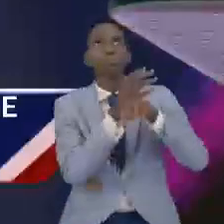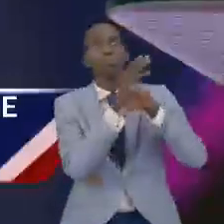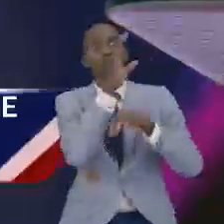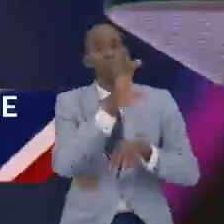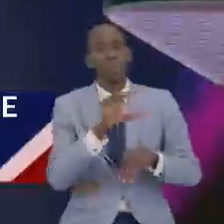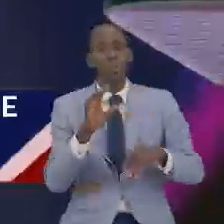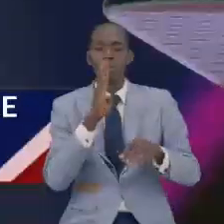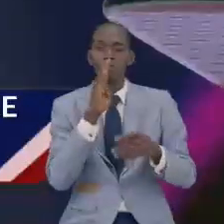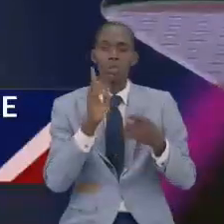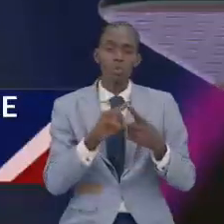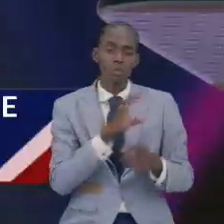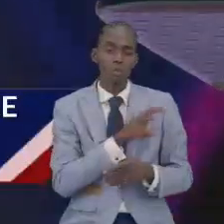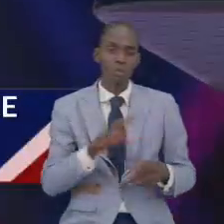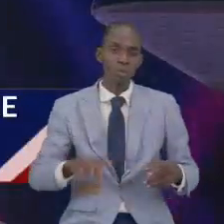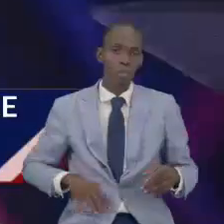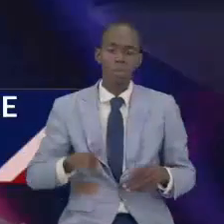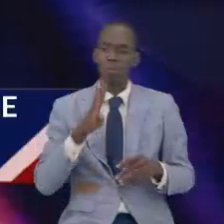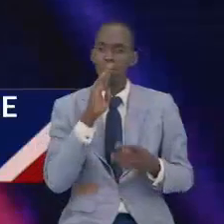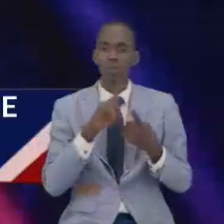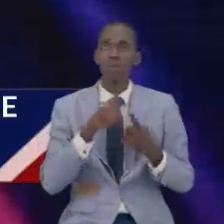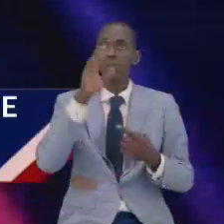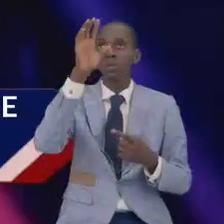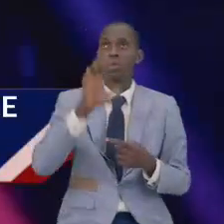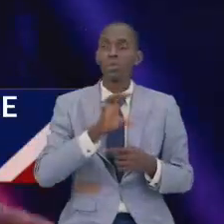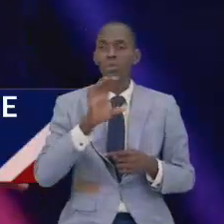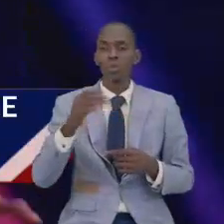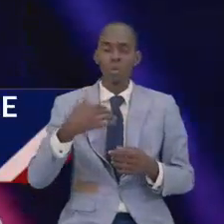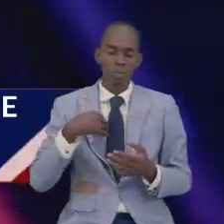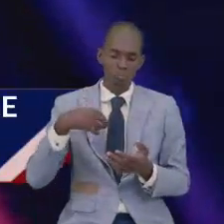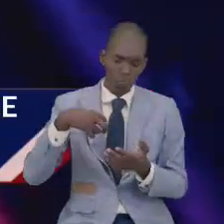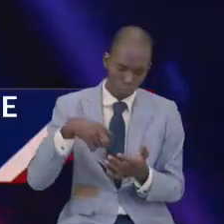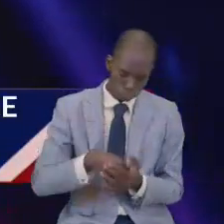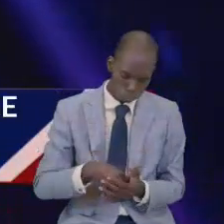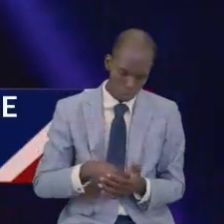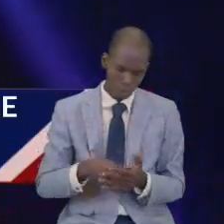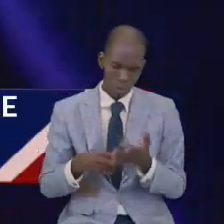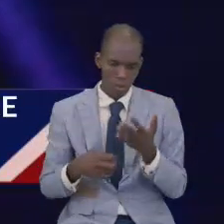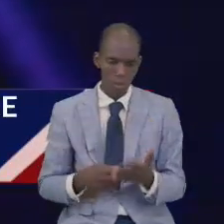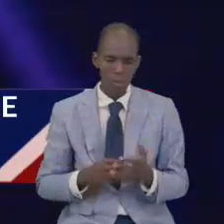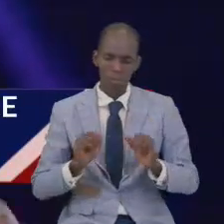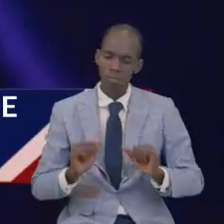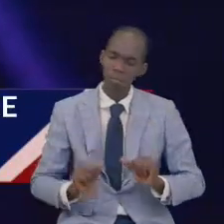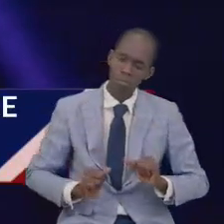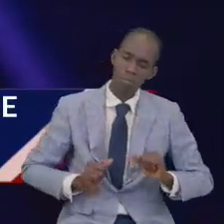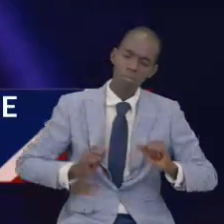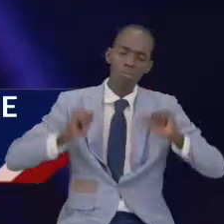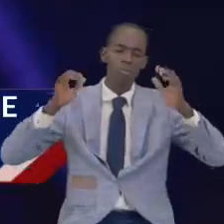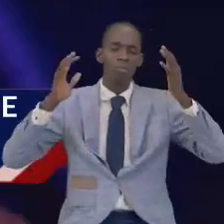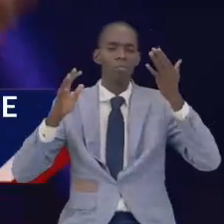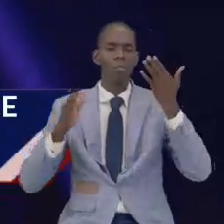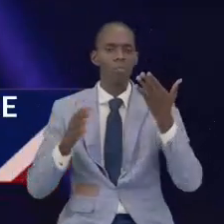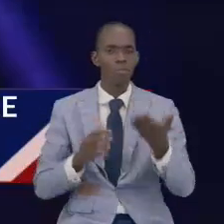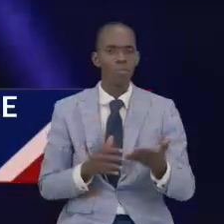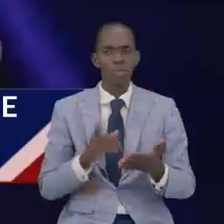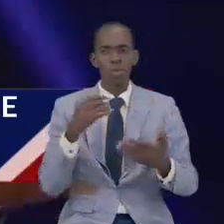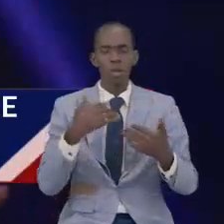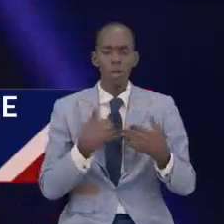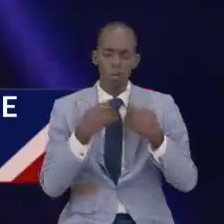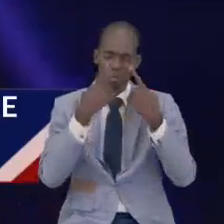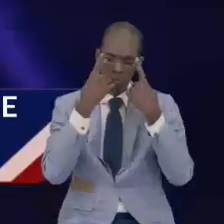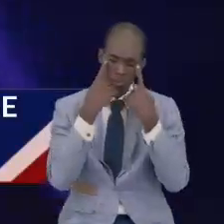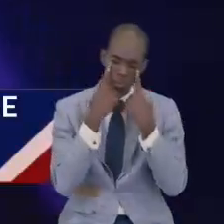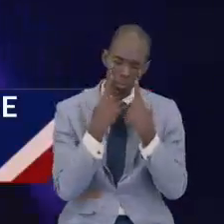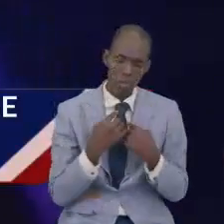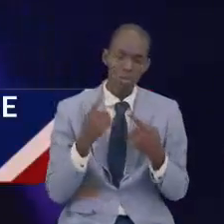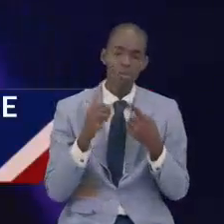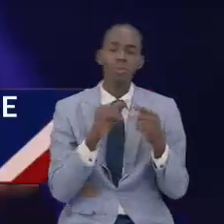you've been to Christ, you've knelt there, you've surrendered there, you've submitted yourself there, you've cried unto